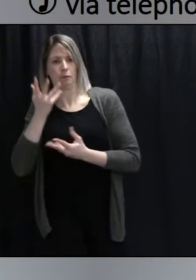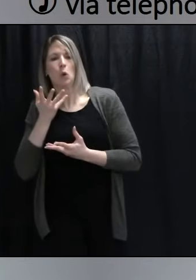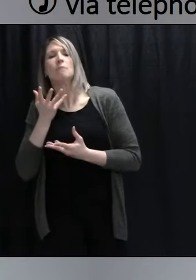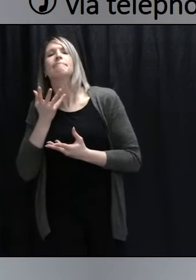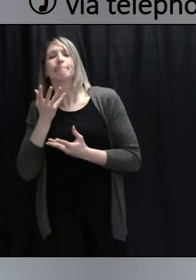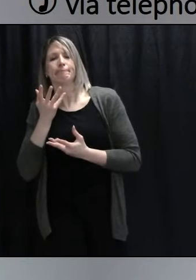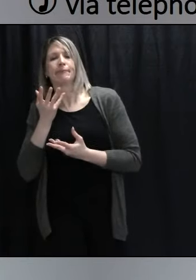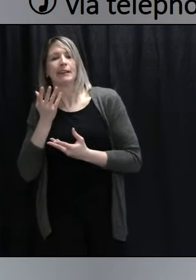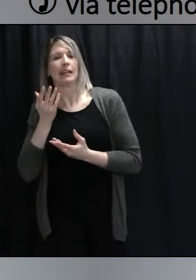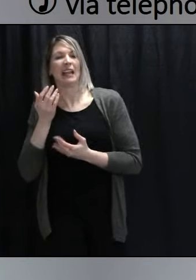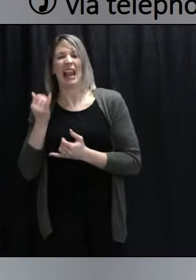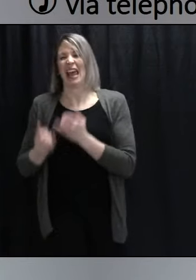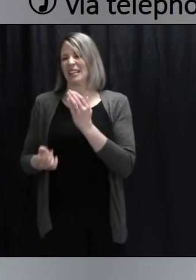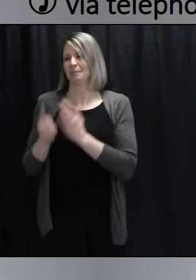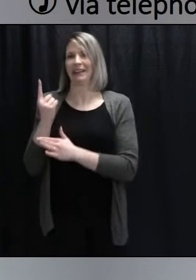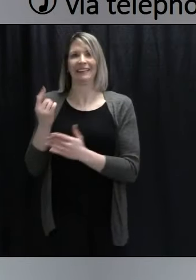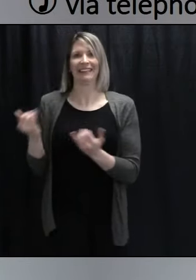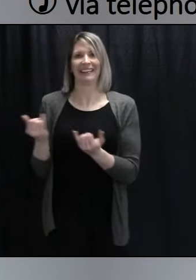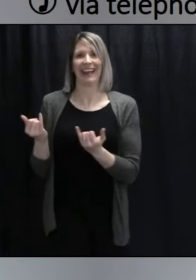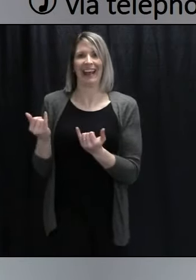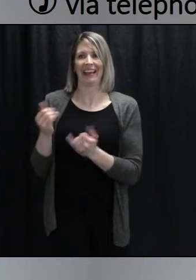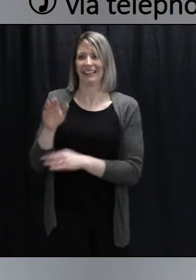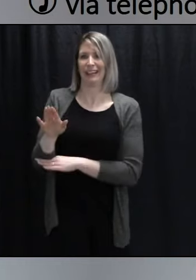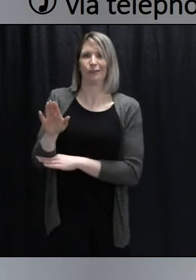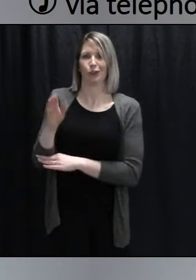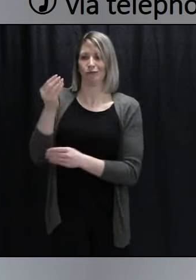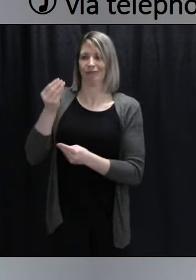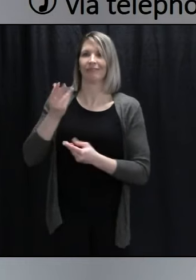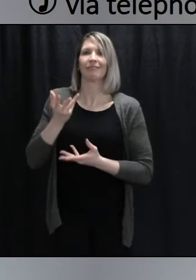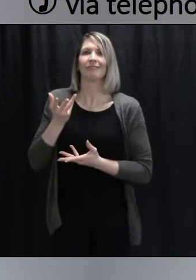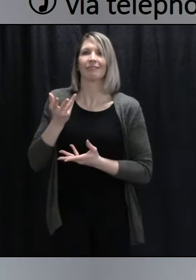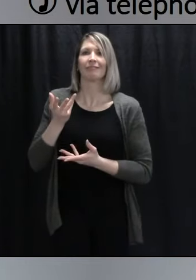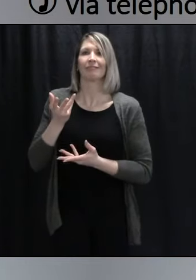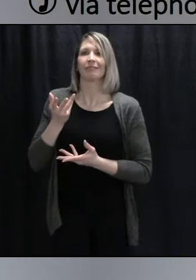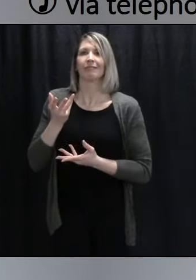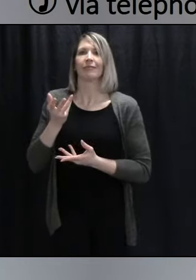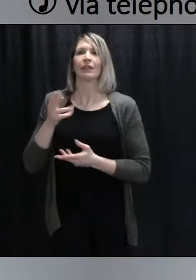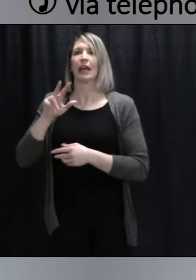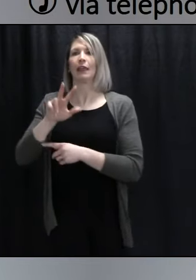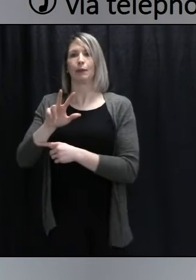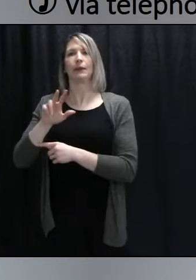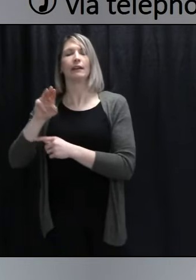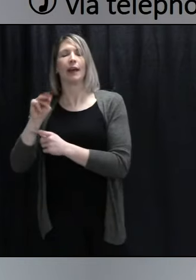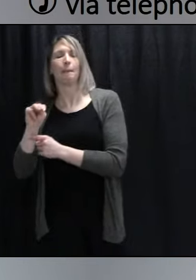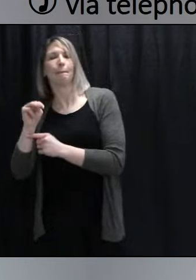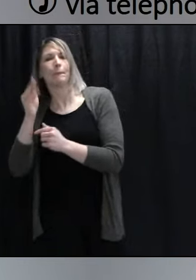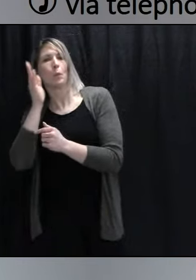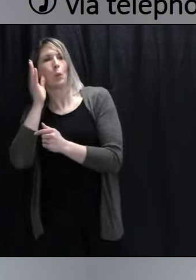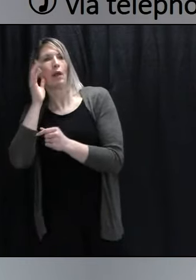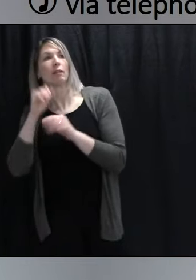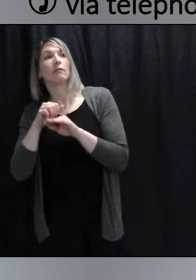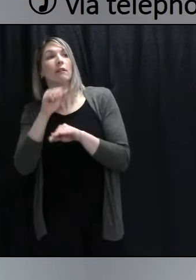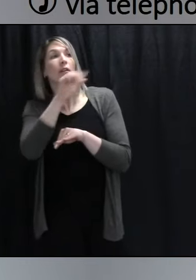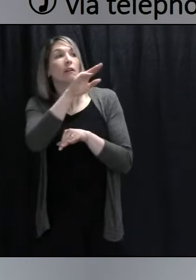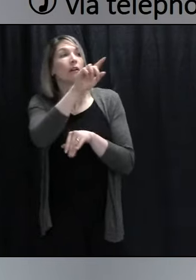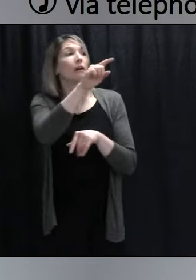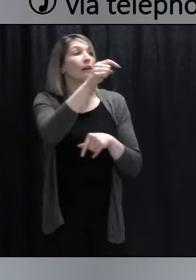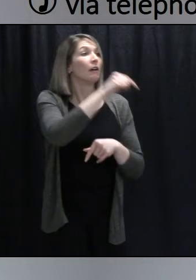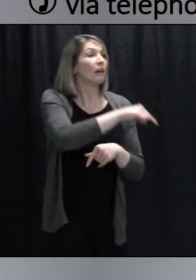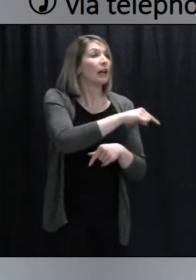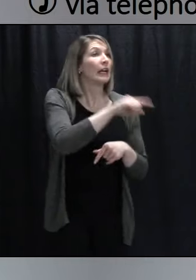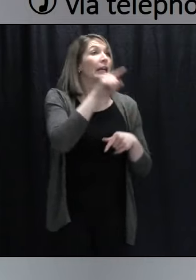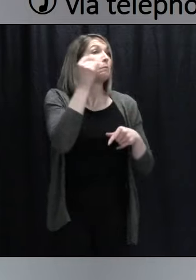think 3M did also make the point that if there was ever a tit for tat there, that could end up damaging the states as well.